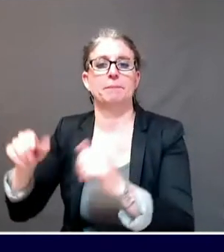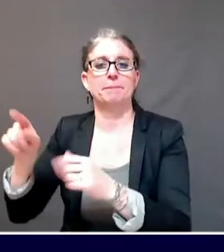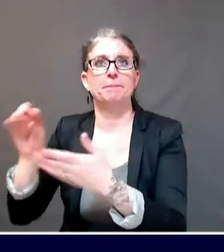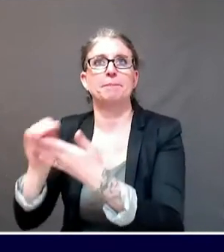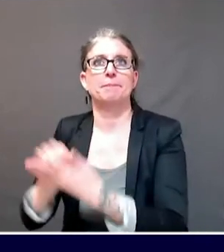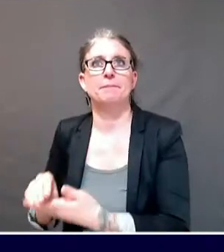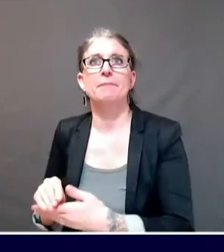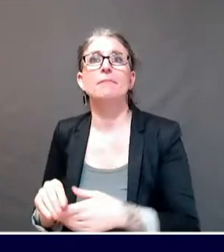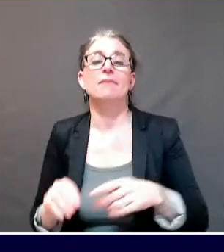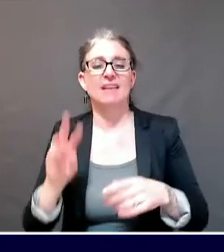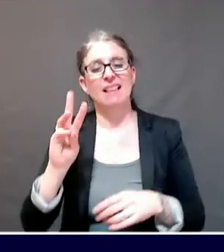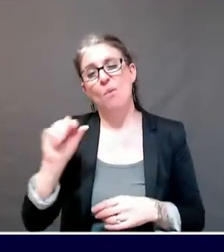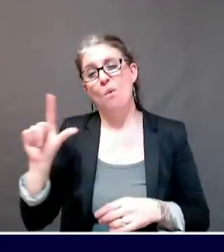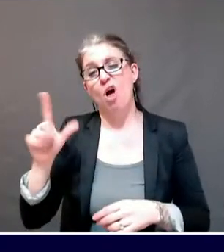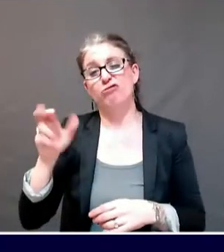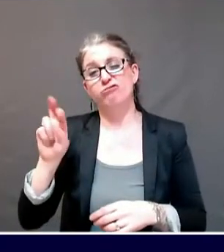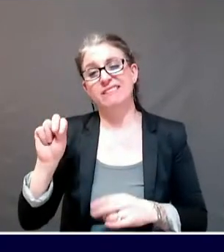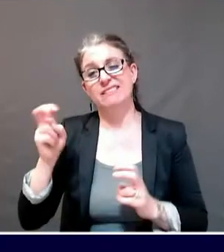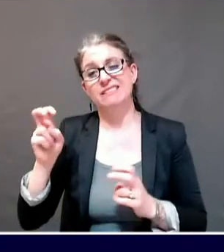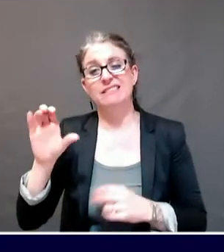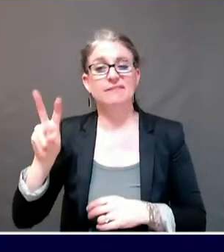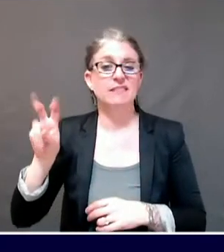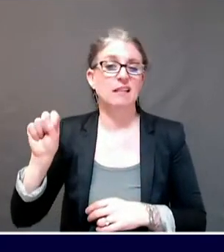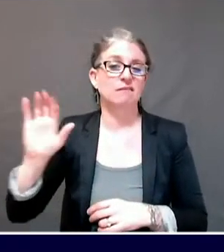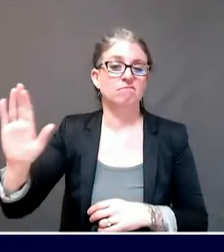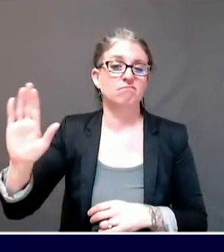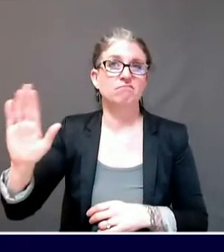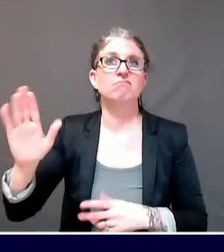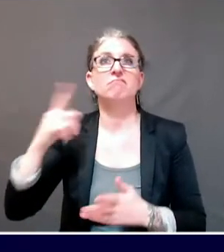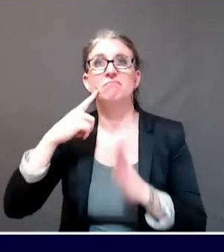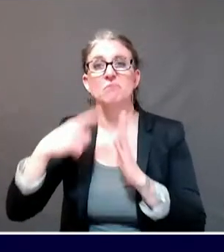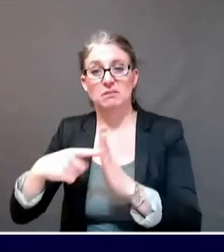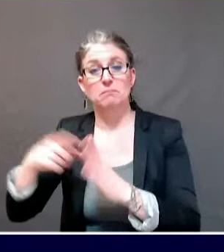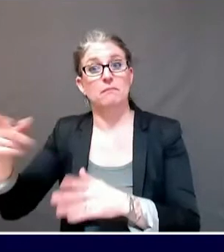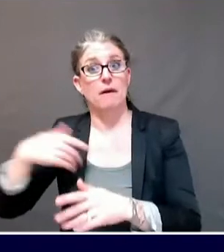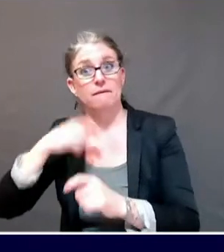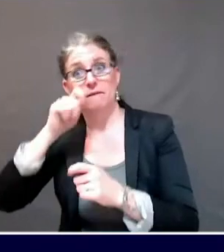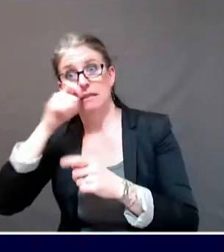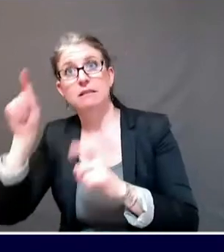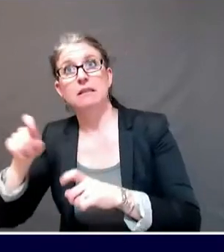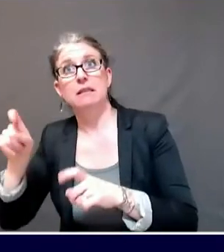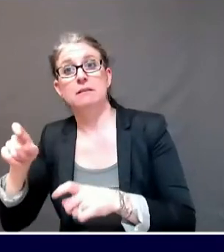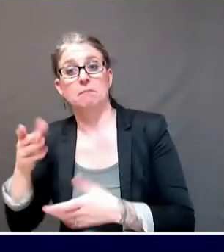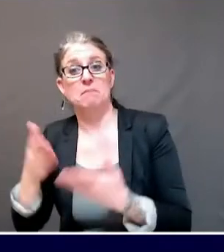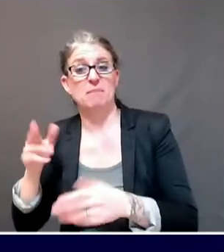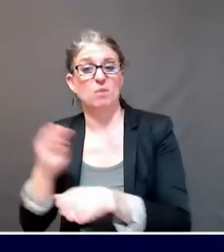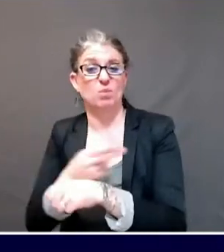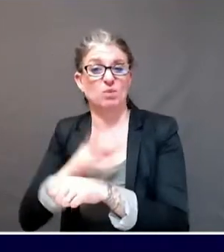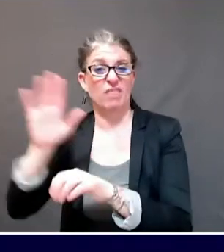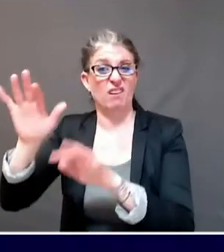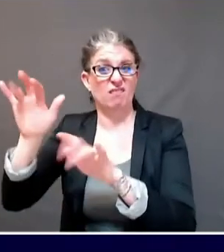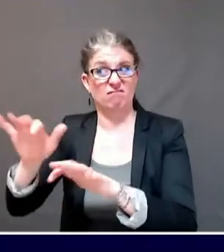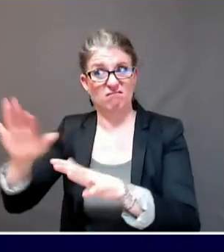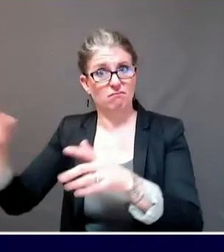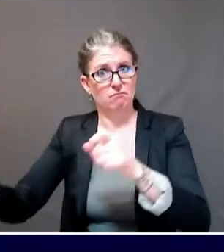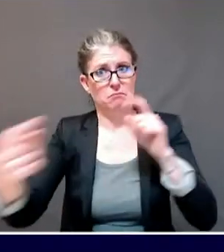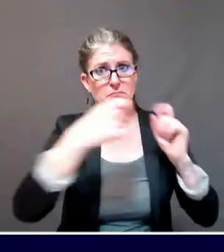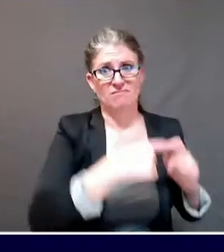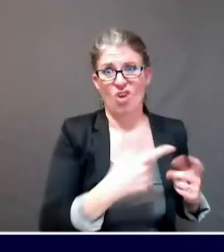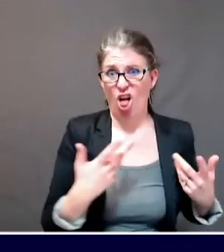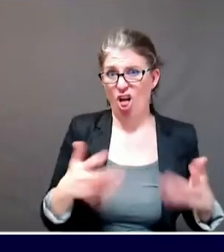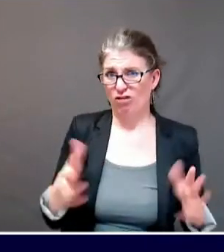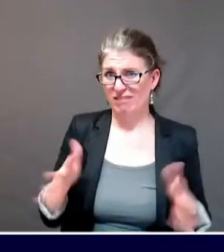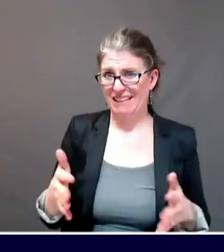to schedule a COVID test. Similarly, if the best and right site for you is in your doctor's office or at